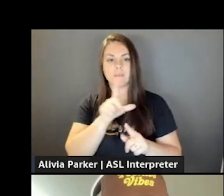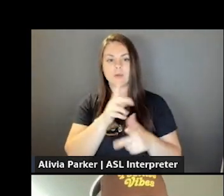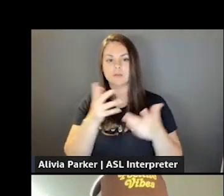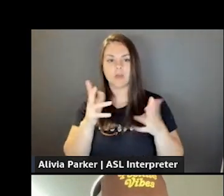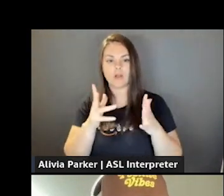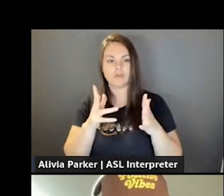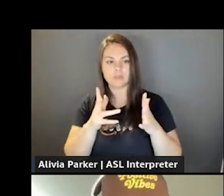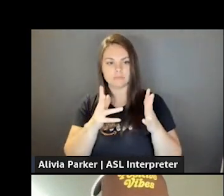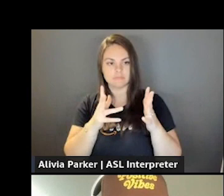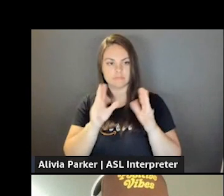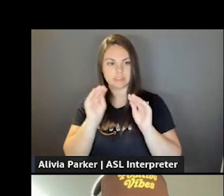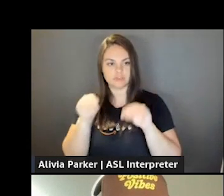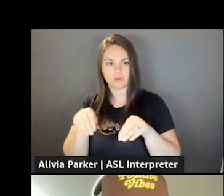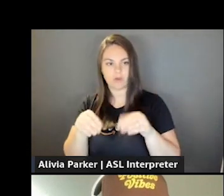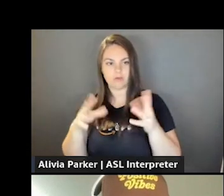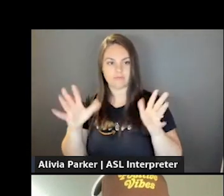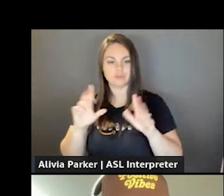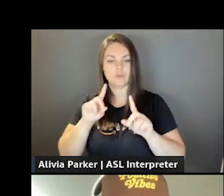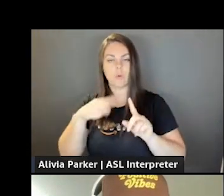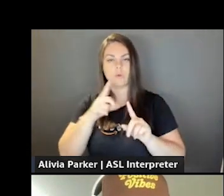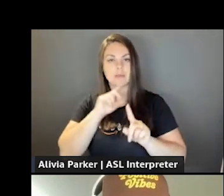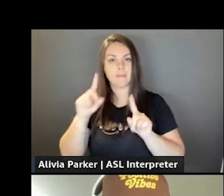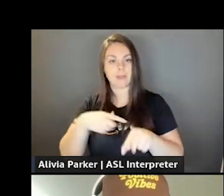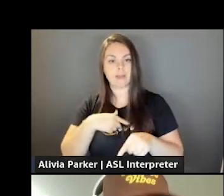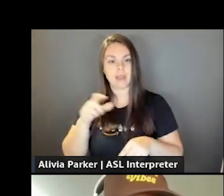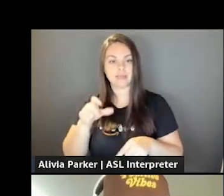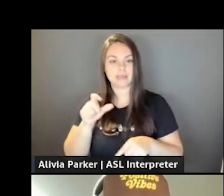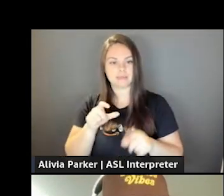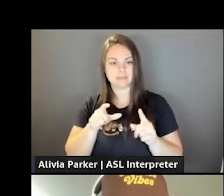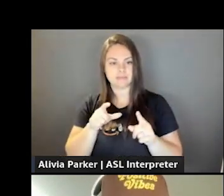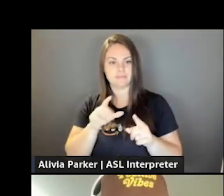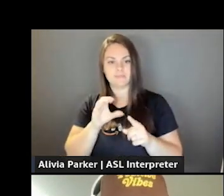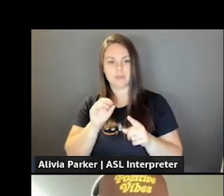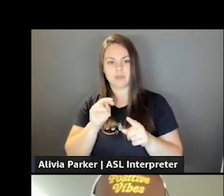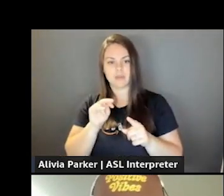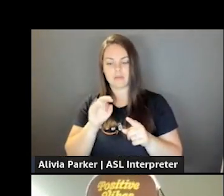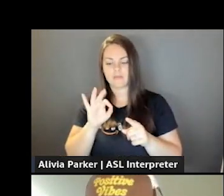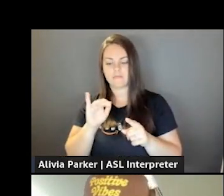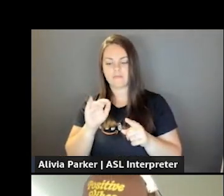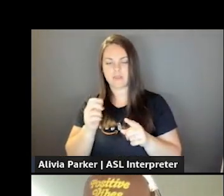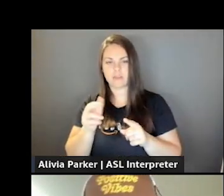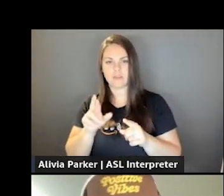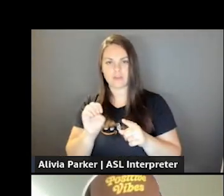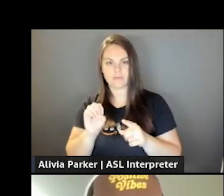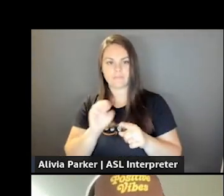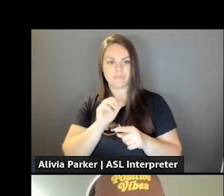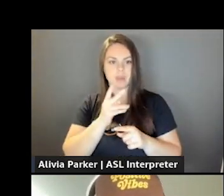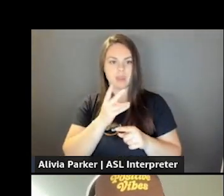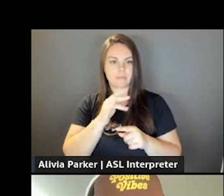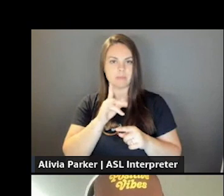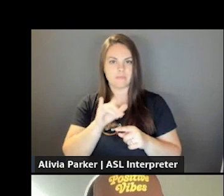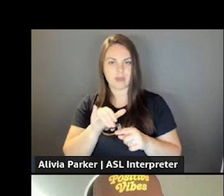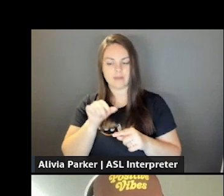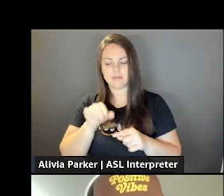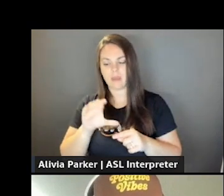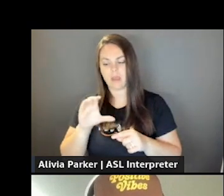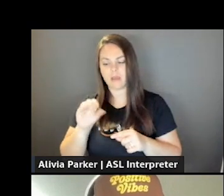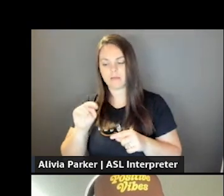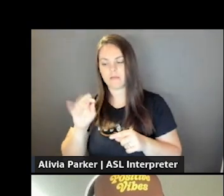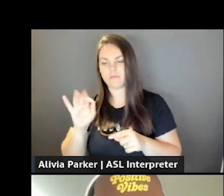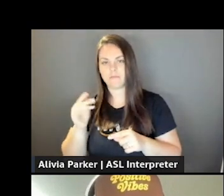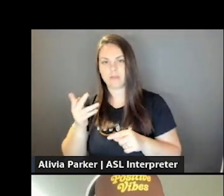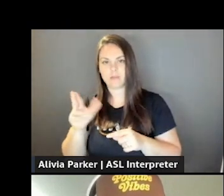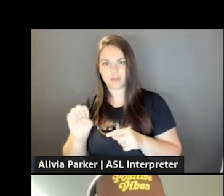installed. And the only command that I really need is configure, amplify.configure. It's like, yo, give